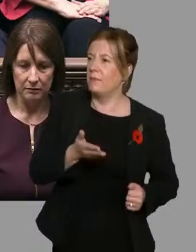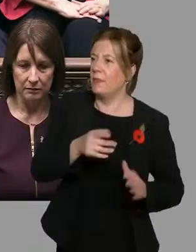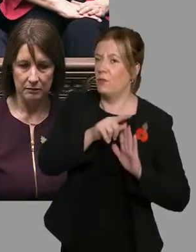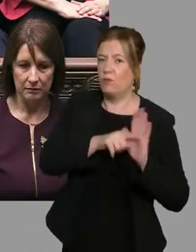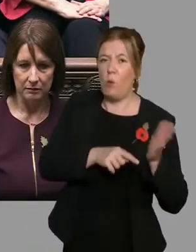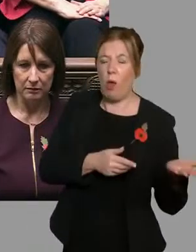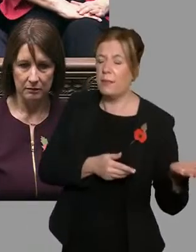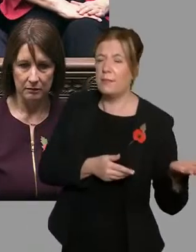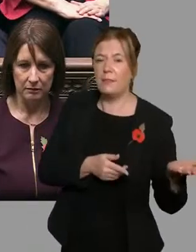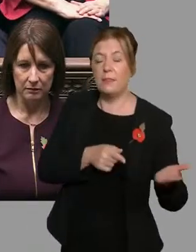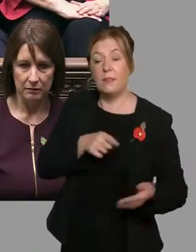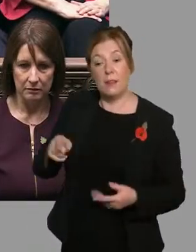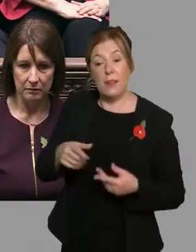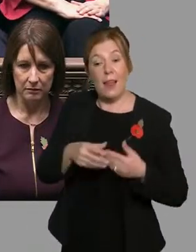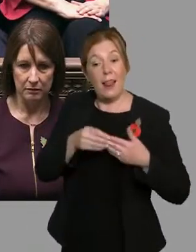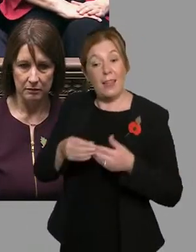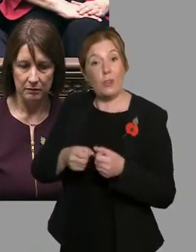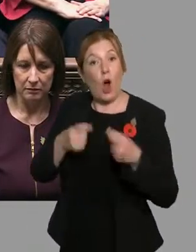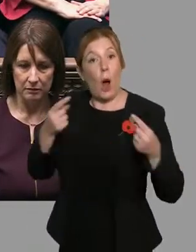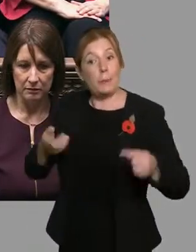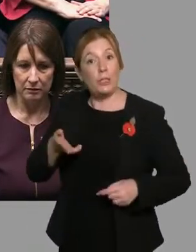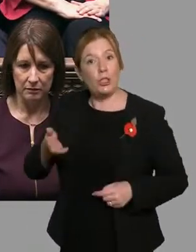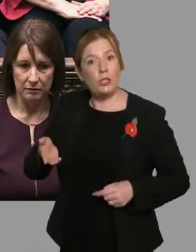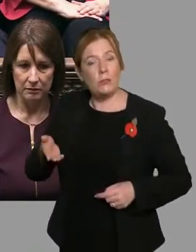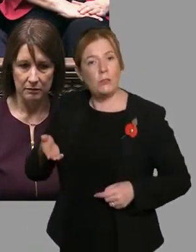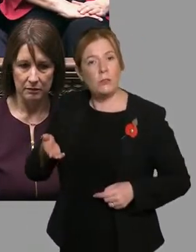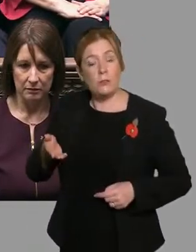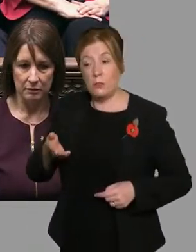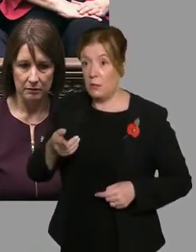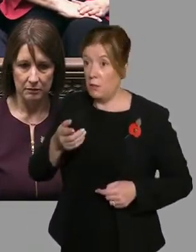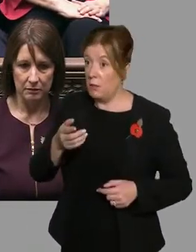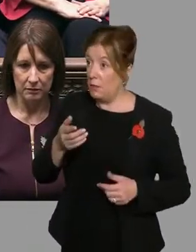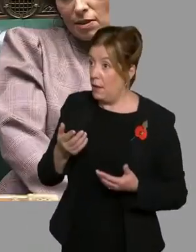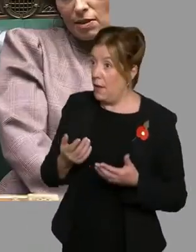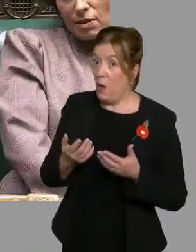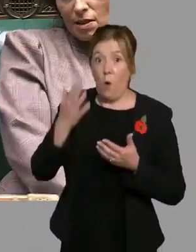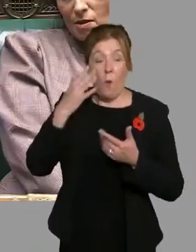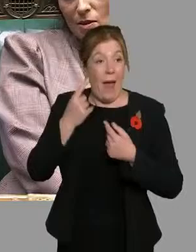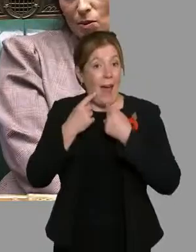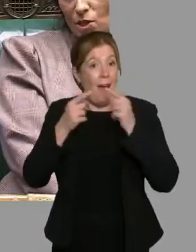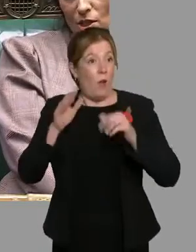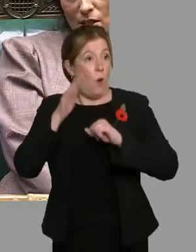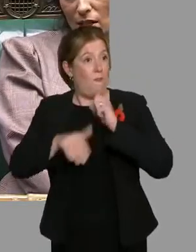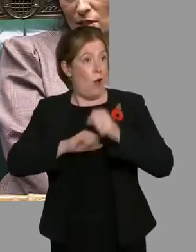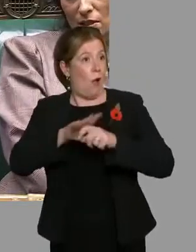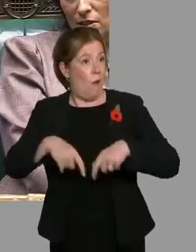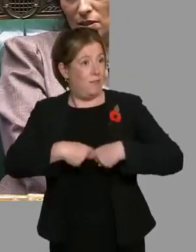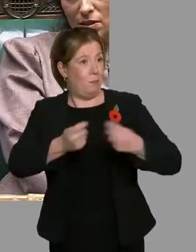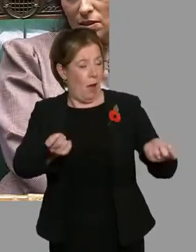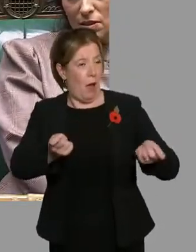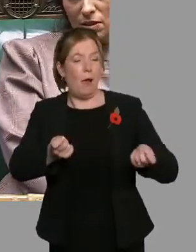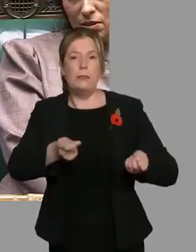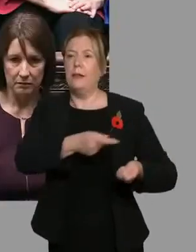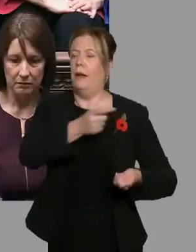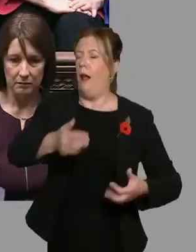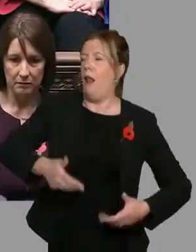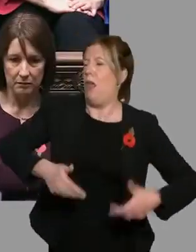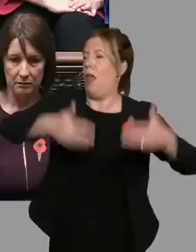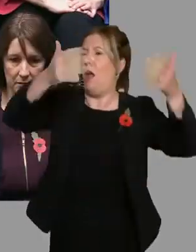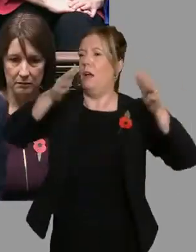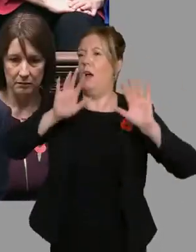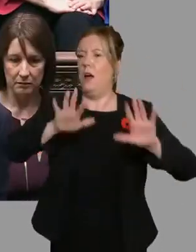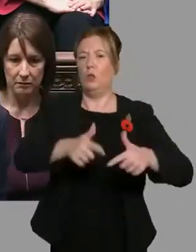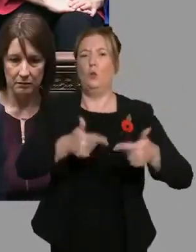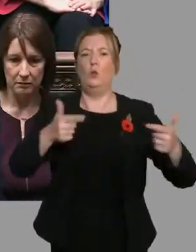the public anger and upset as overblown. I'm sure she'll want to clarify that